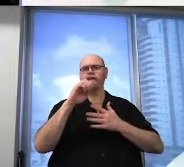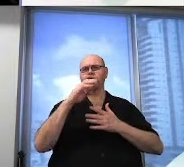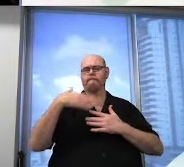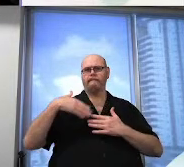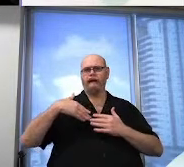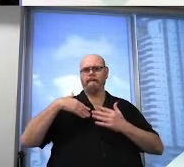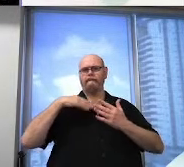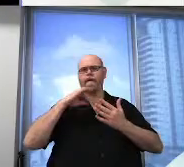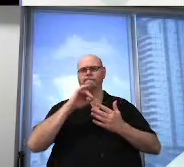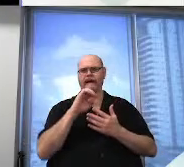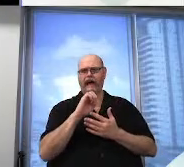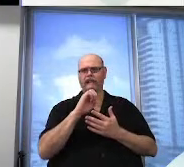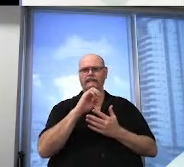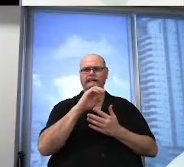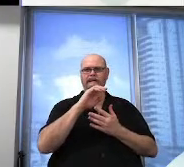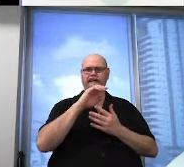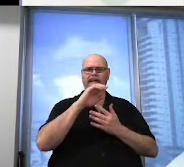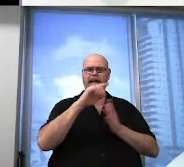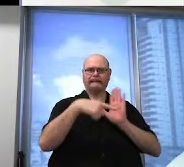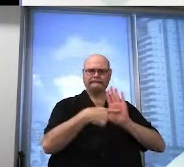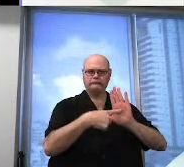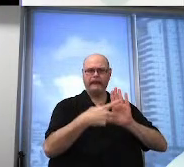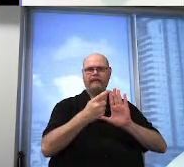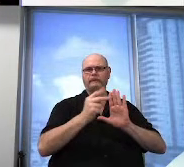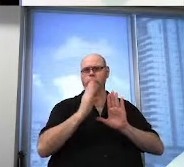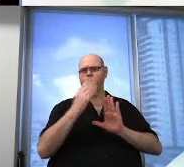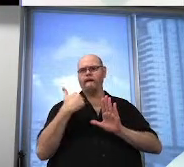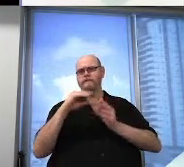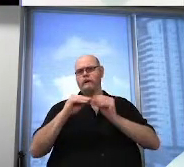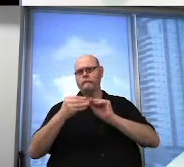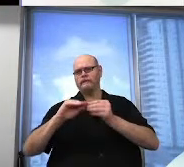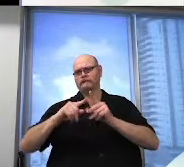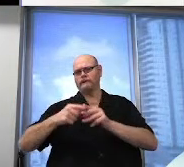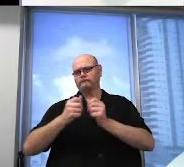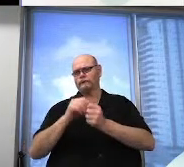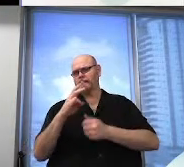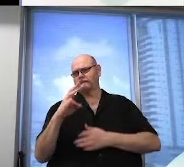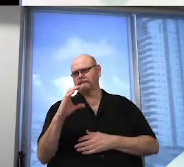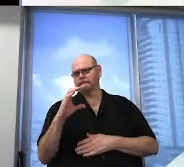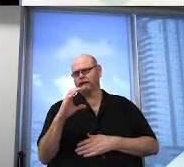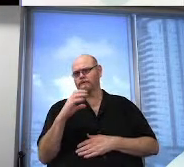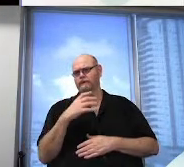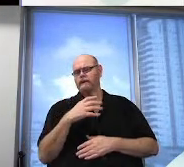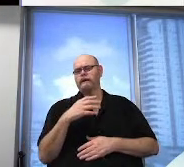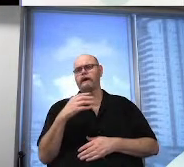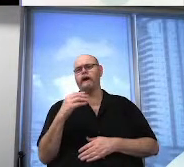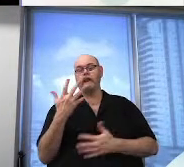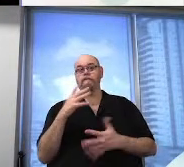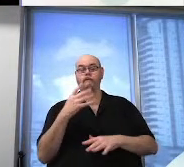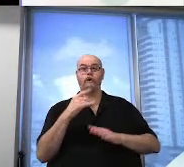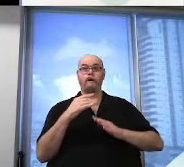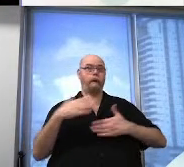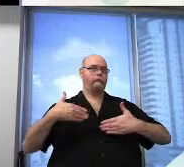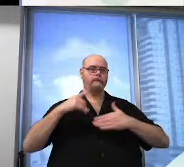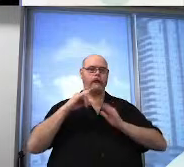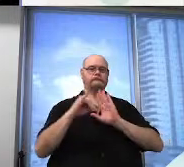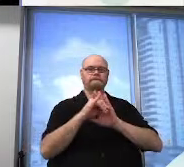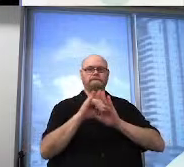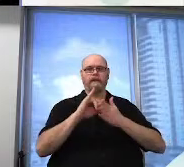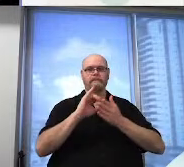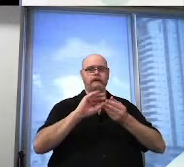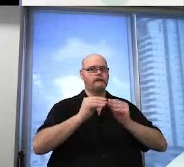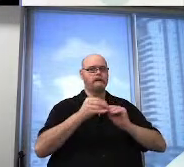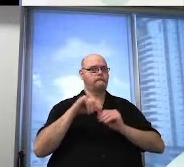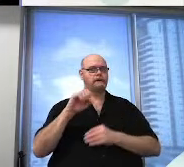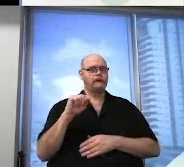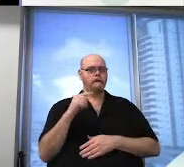and it'll have a number that begins with 600. And I haven't identified such an item yet